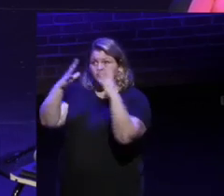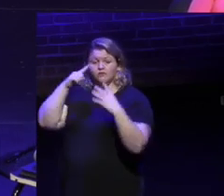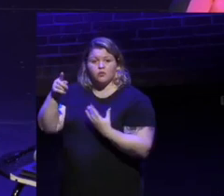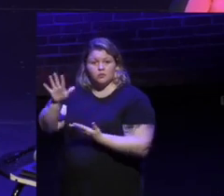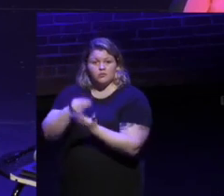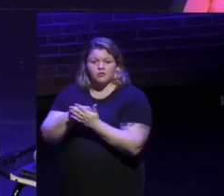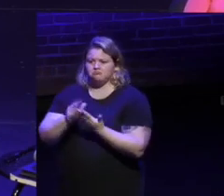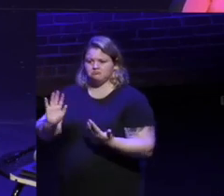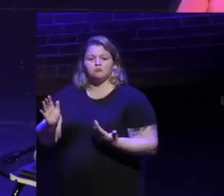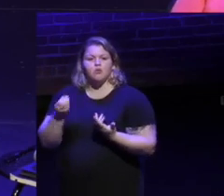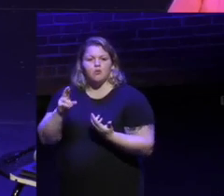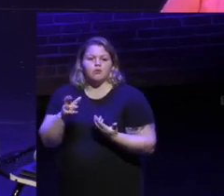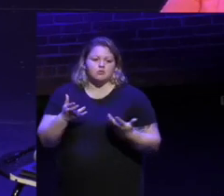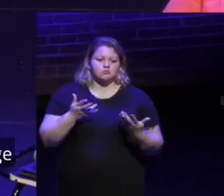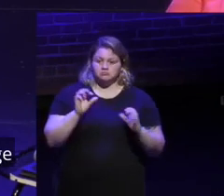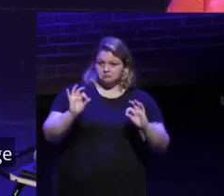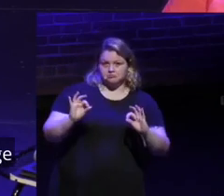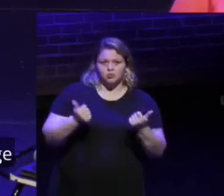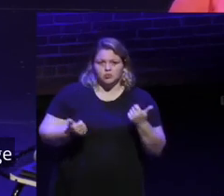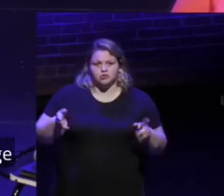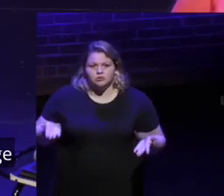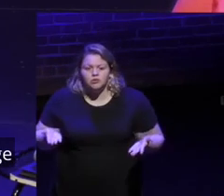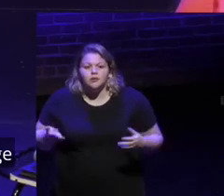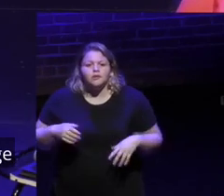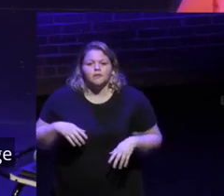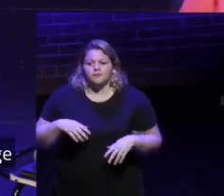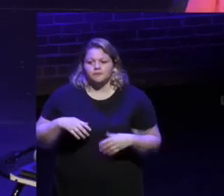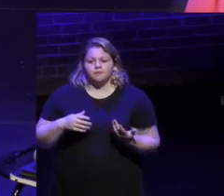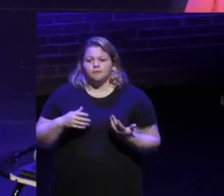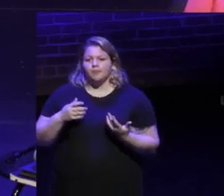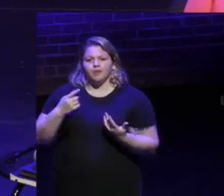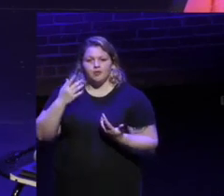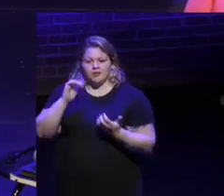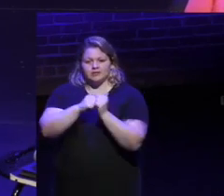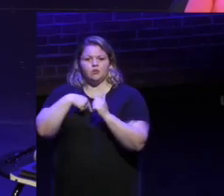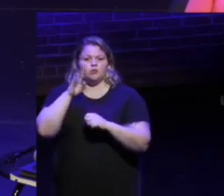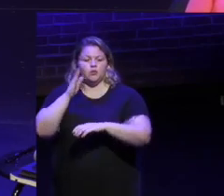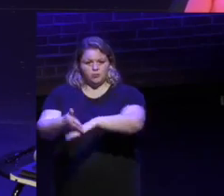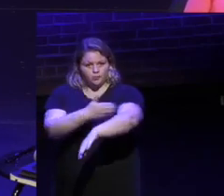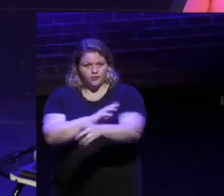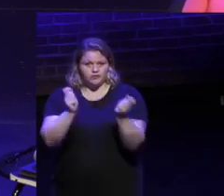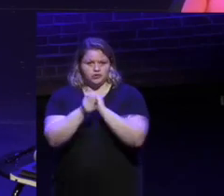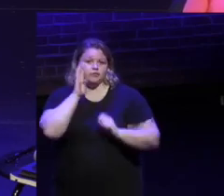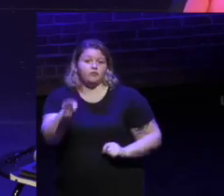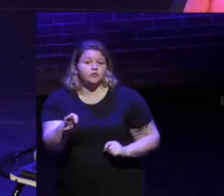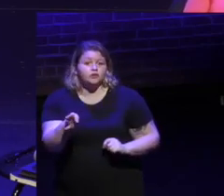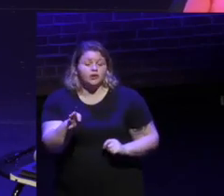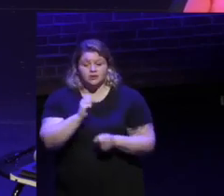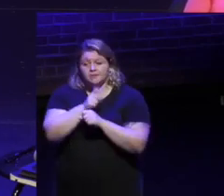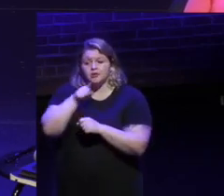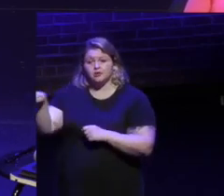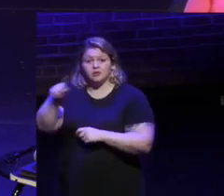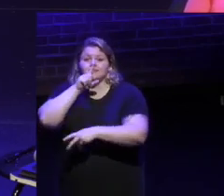Because you know, what's in the past is in the past. What we need to focus on is how we change and improve for the future. And we've got to make sure that they're